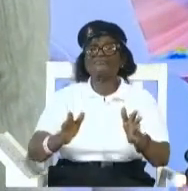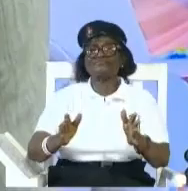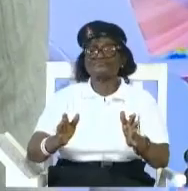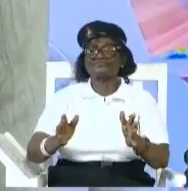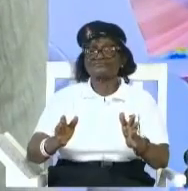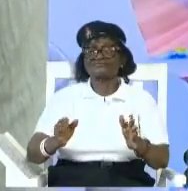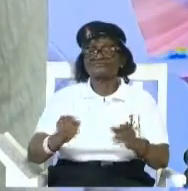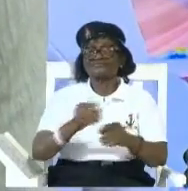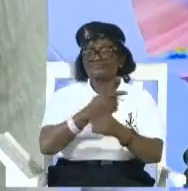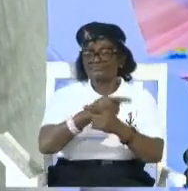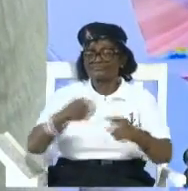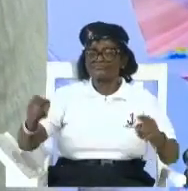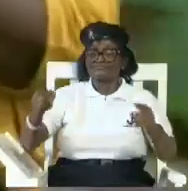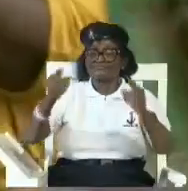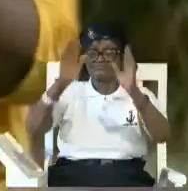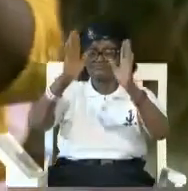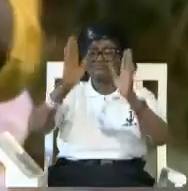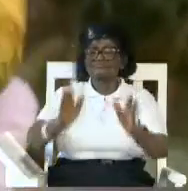deliverer,